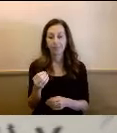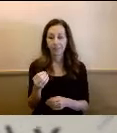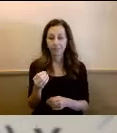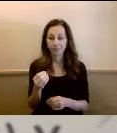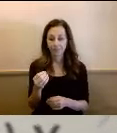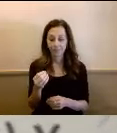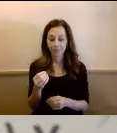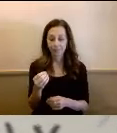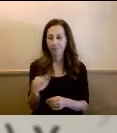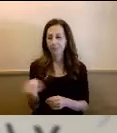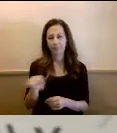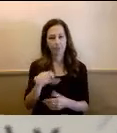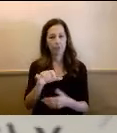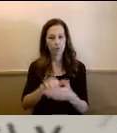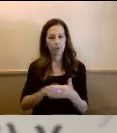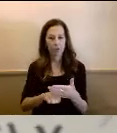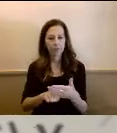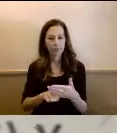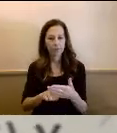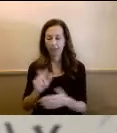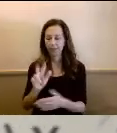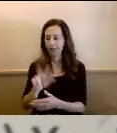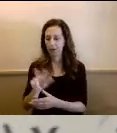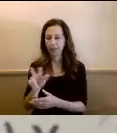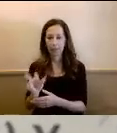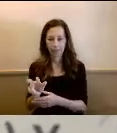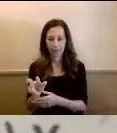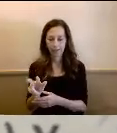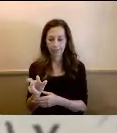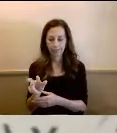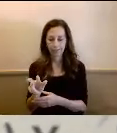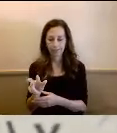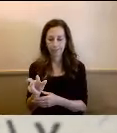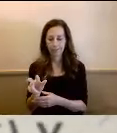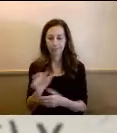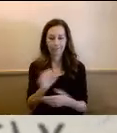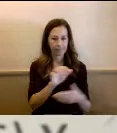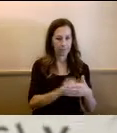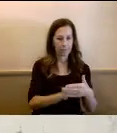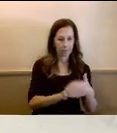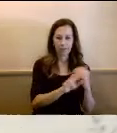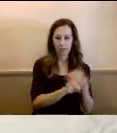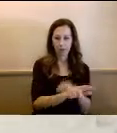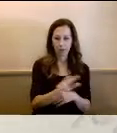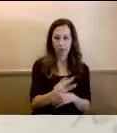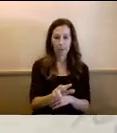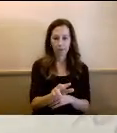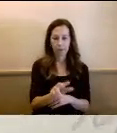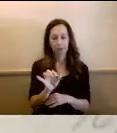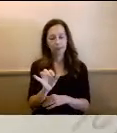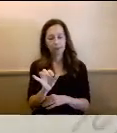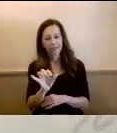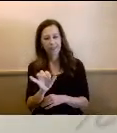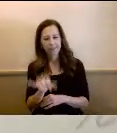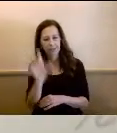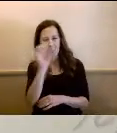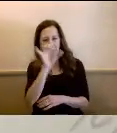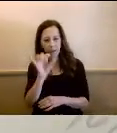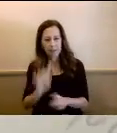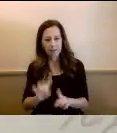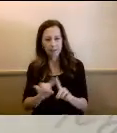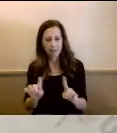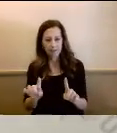to subtract 33 and subtract 33. Now this one looks a